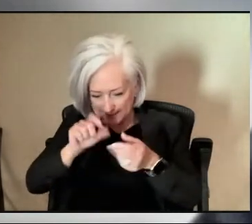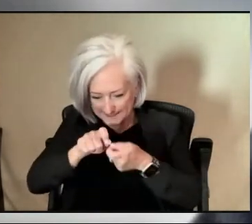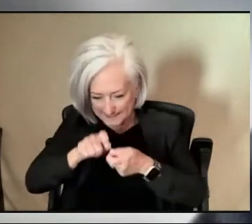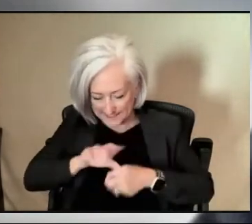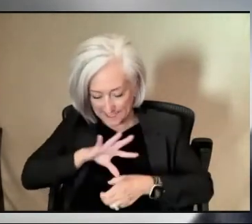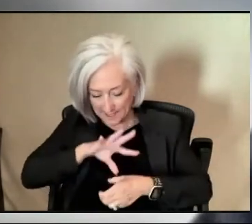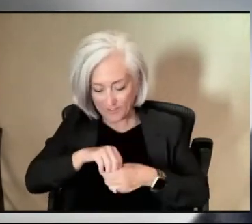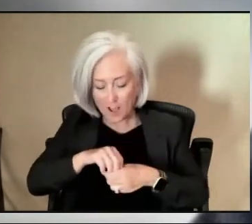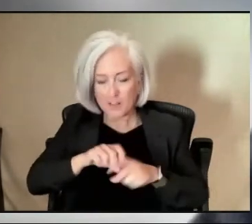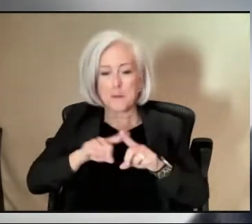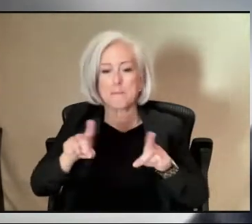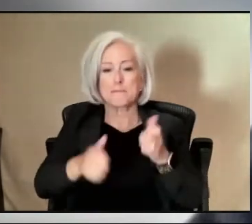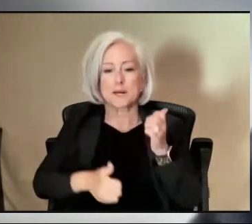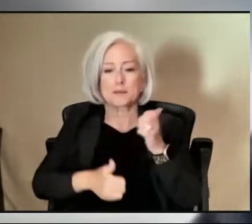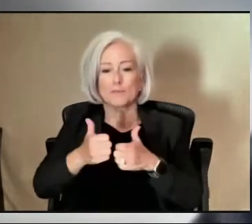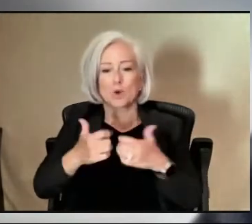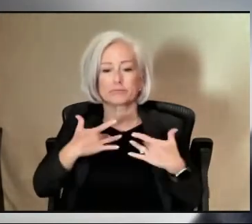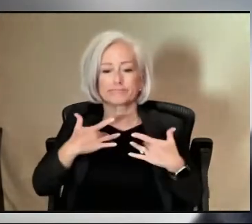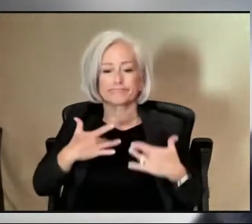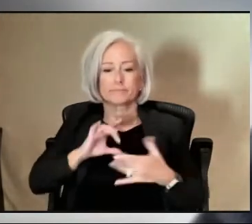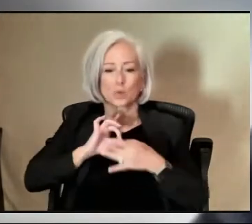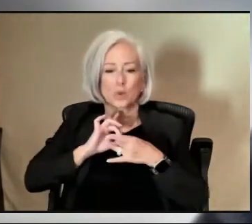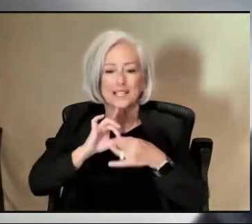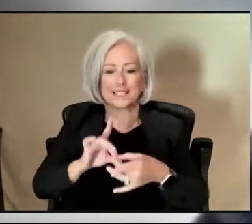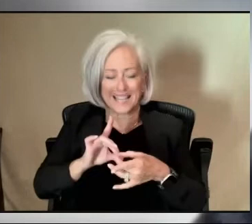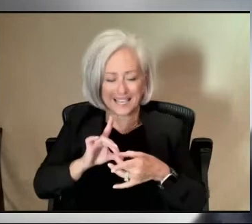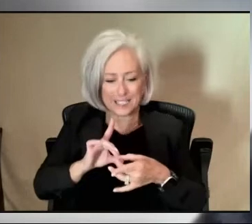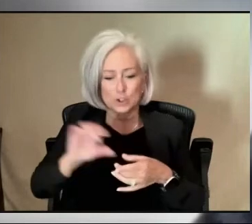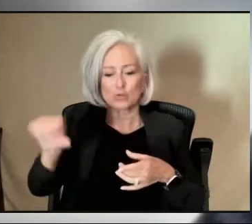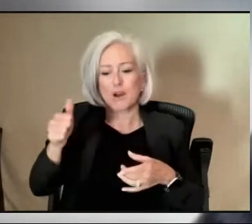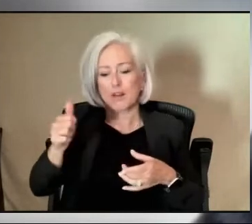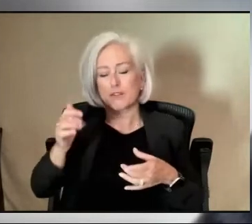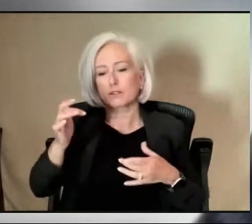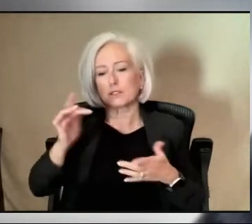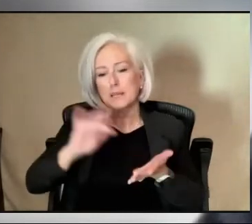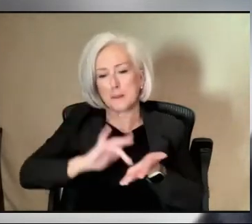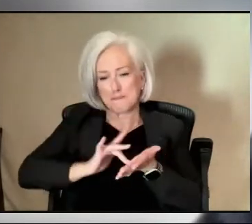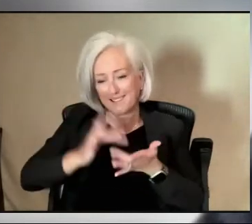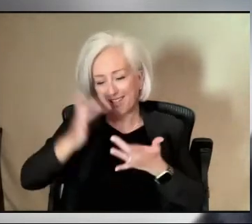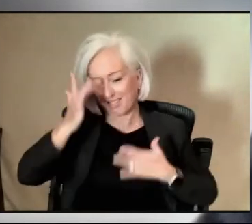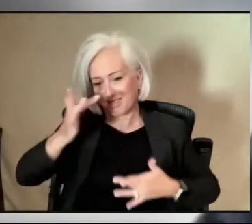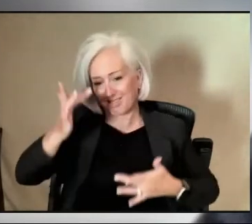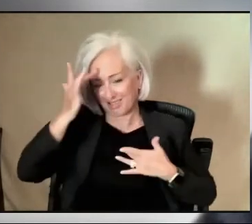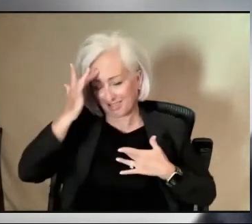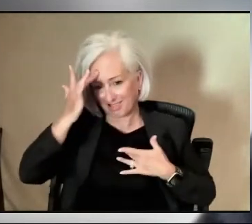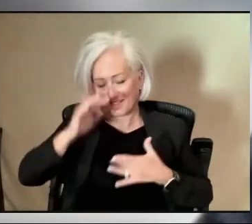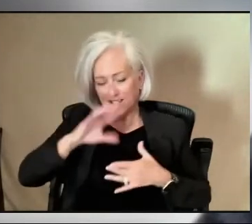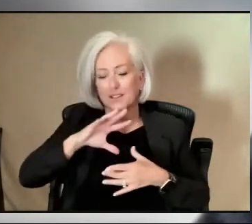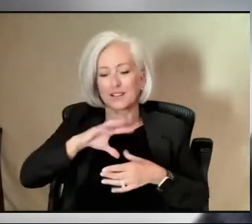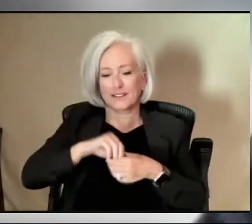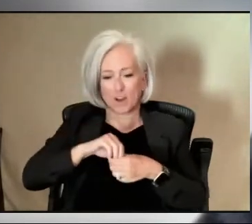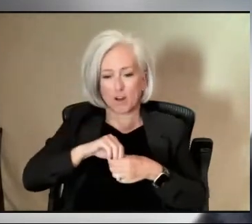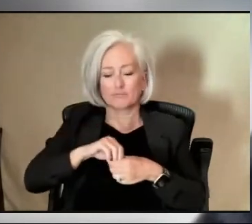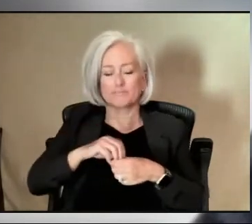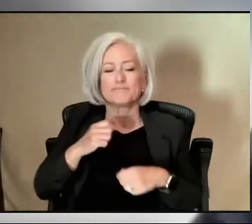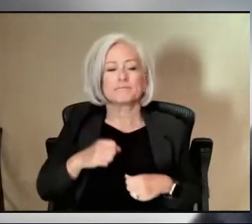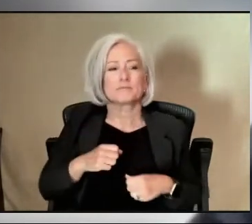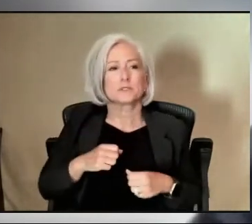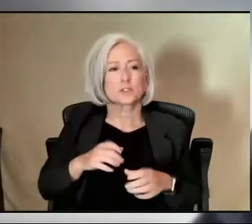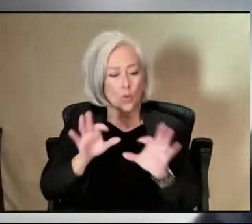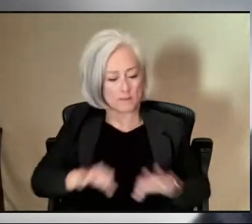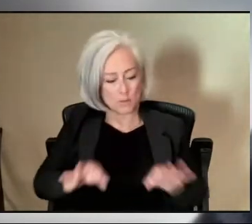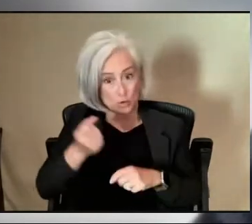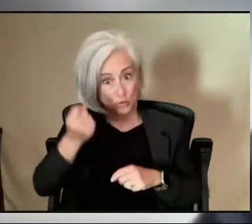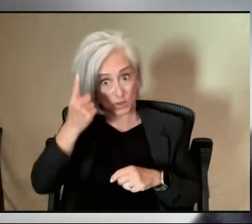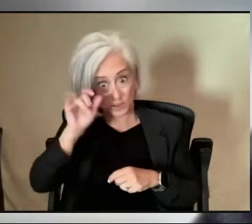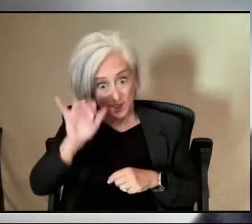the underlying medical condition. So it's really important that we understand that, take that into account. And as